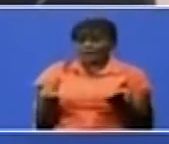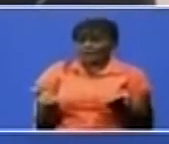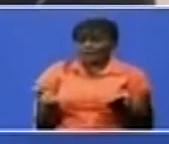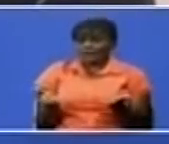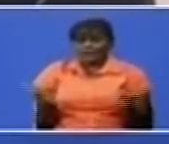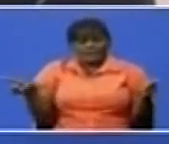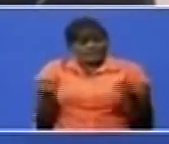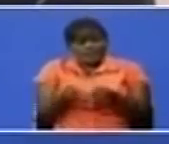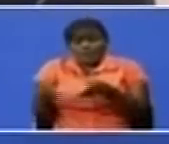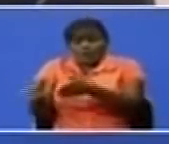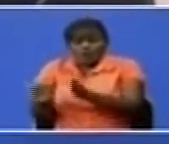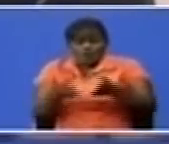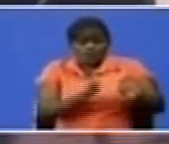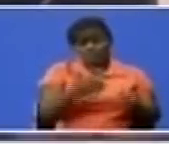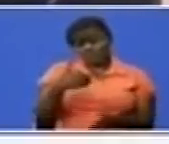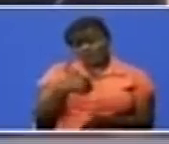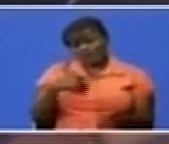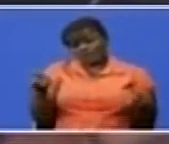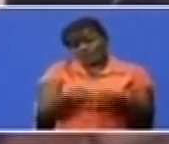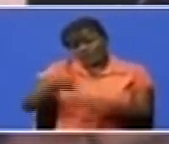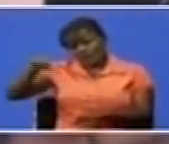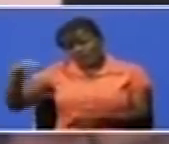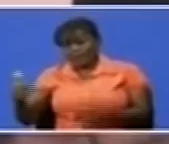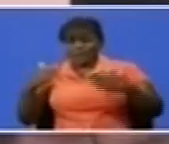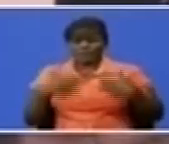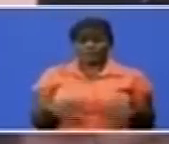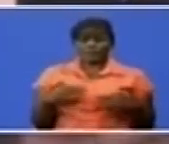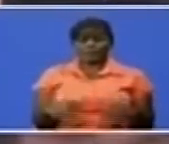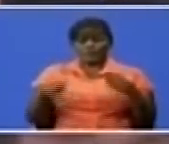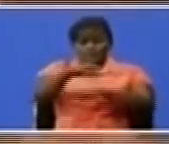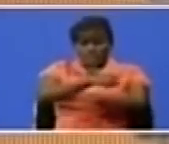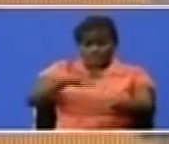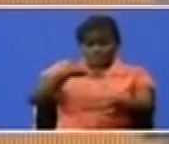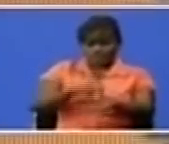the same opportunities as other citizens of our nations.